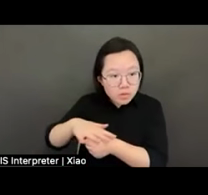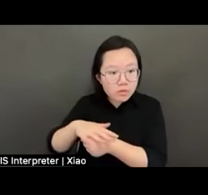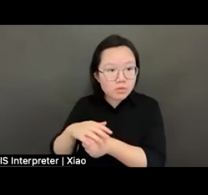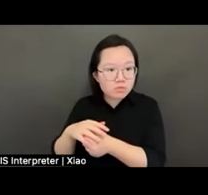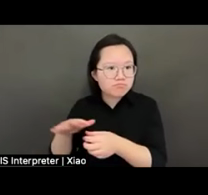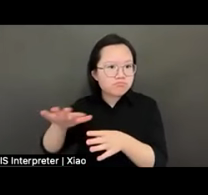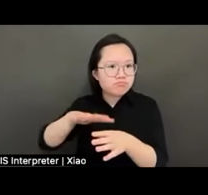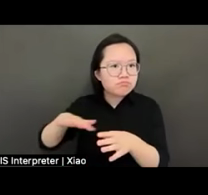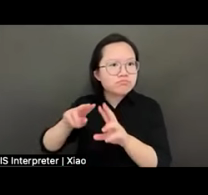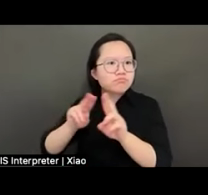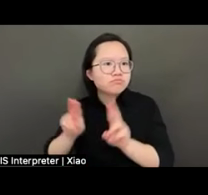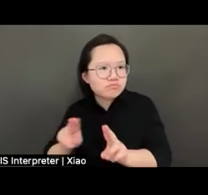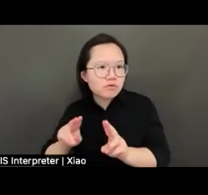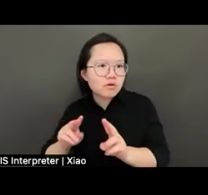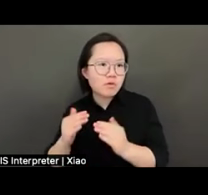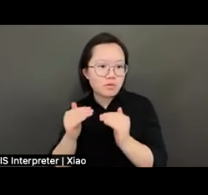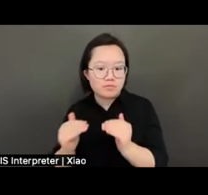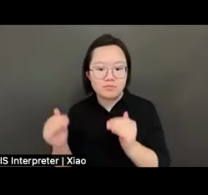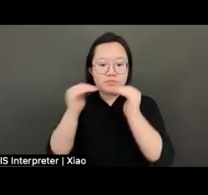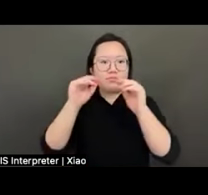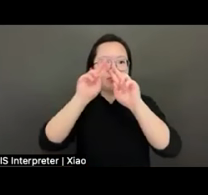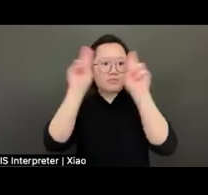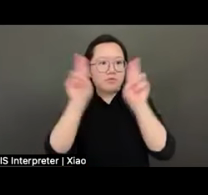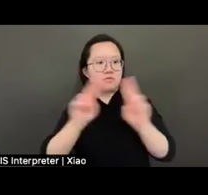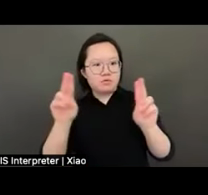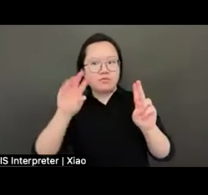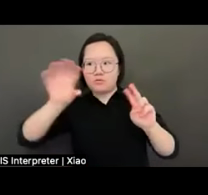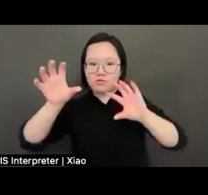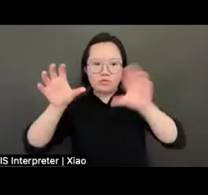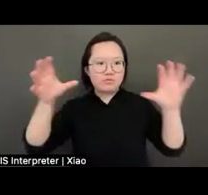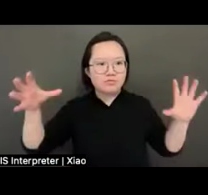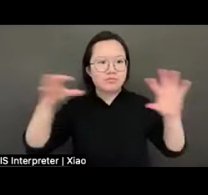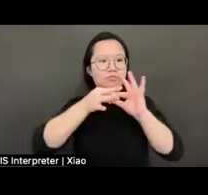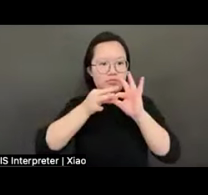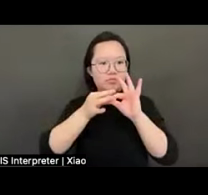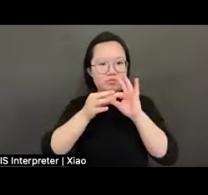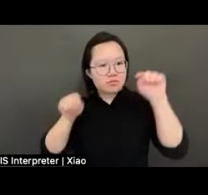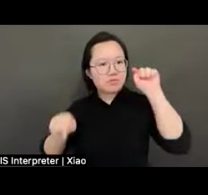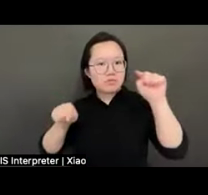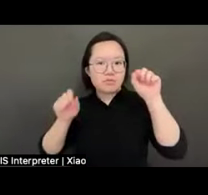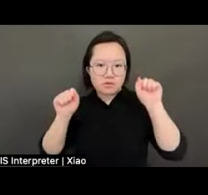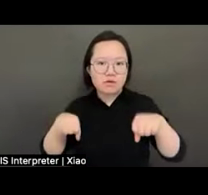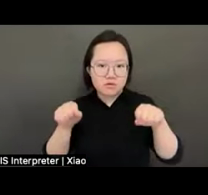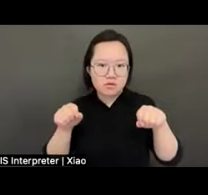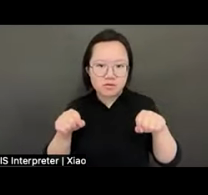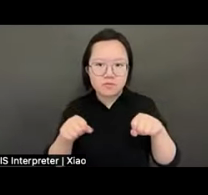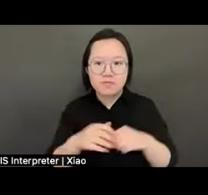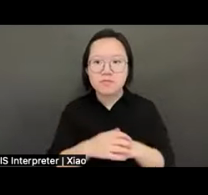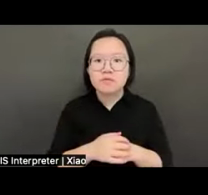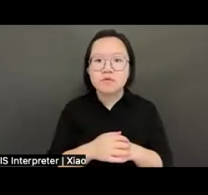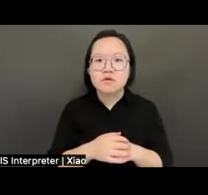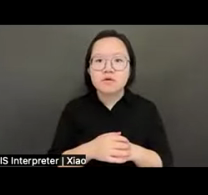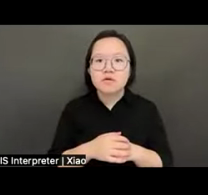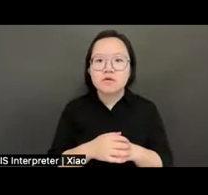national, or international level. Another important aspect is cross-continental collaboration, which is really at the heart